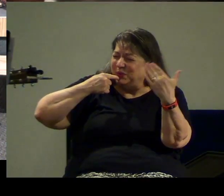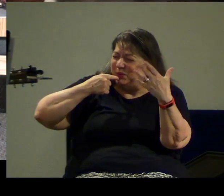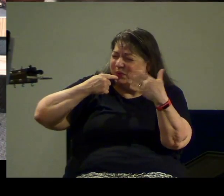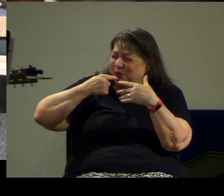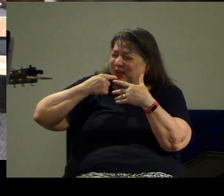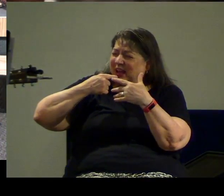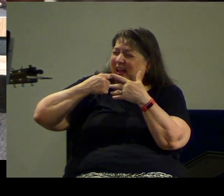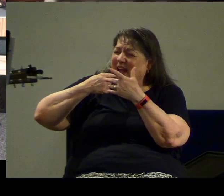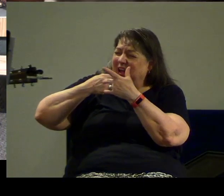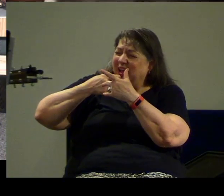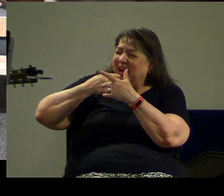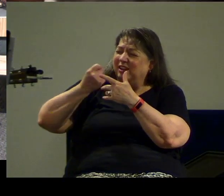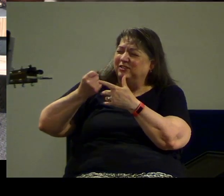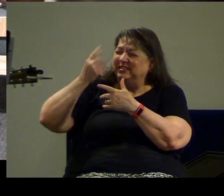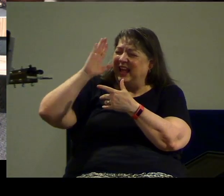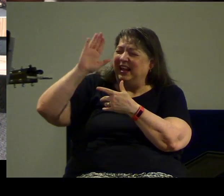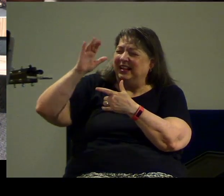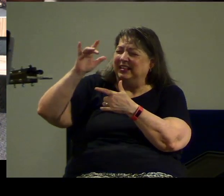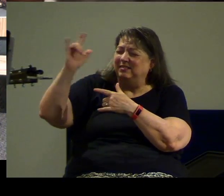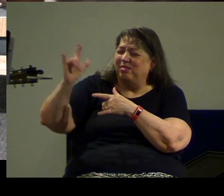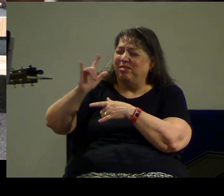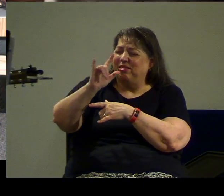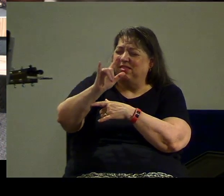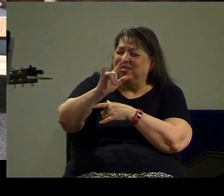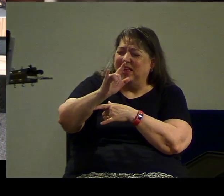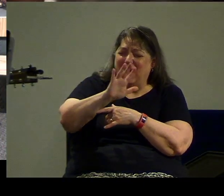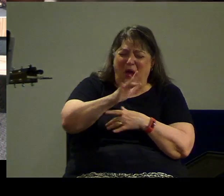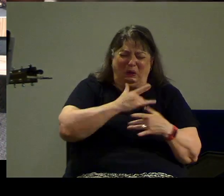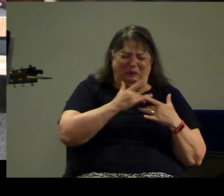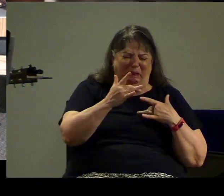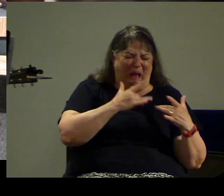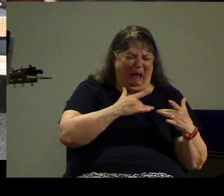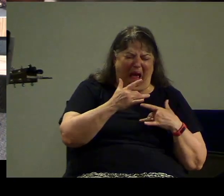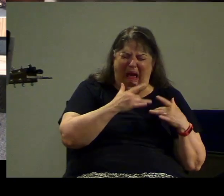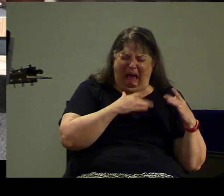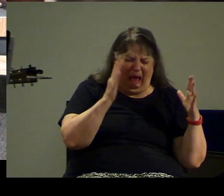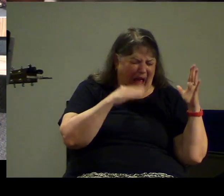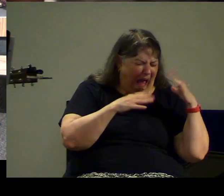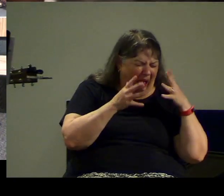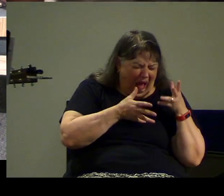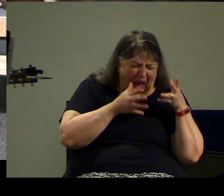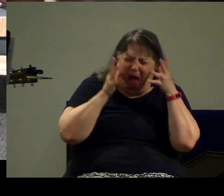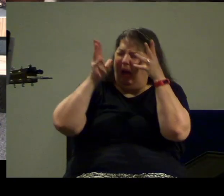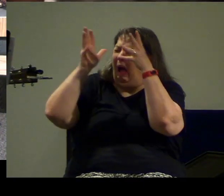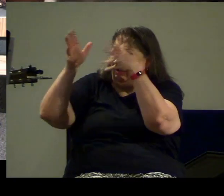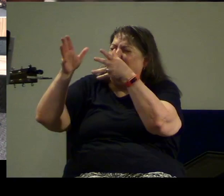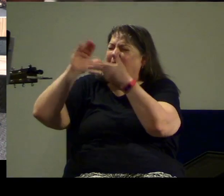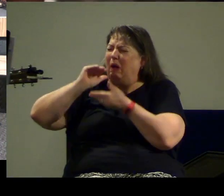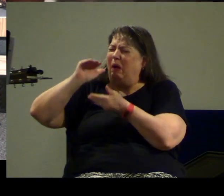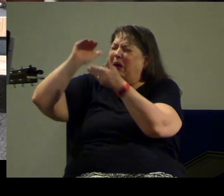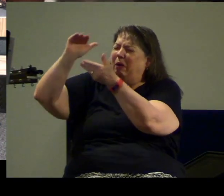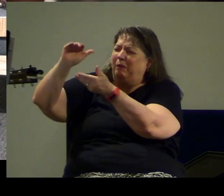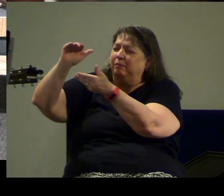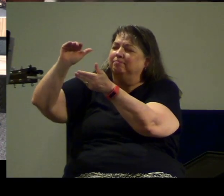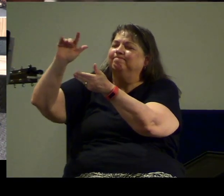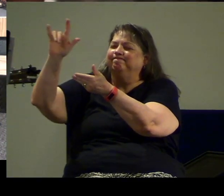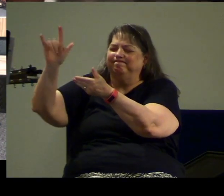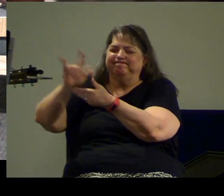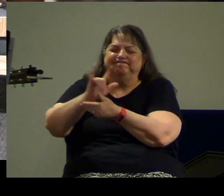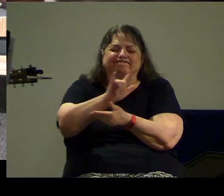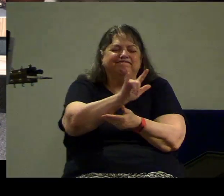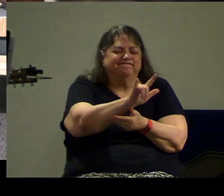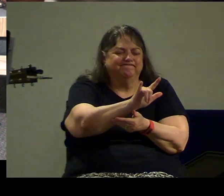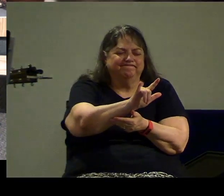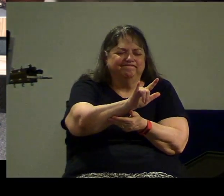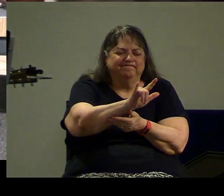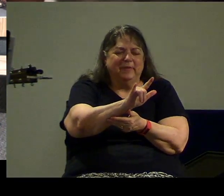heart of love for you. Cast your cares upon the Lord, for he cares for you. And so I pray that God will